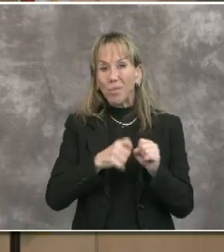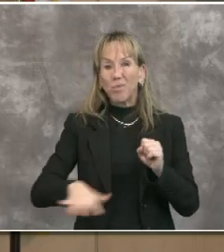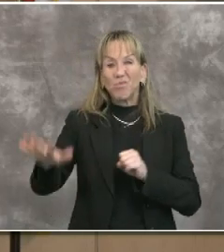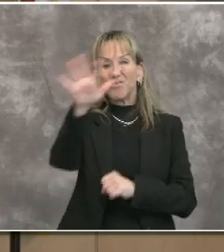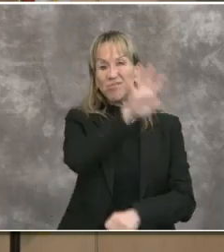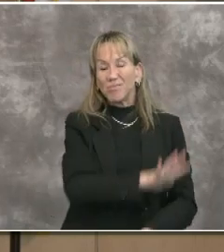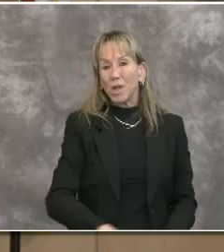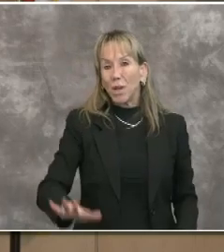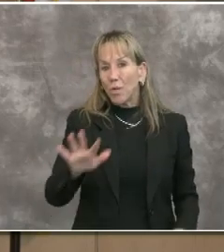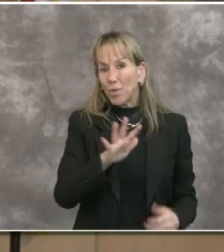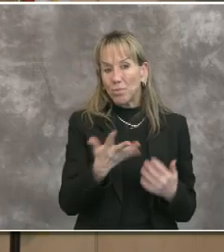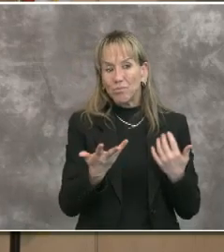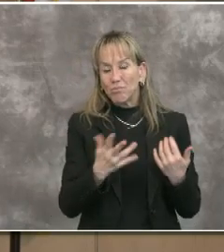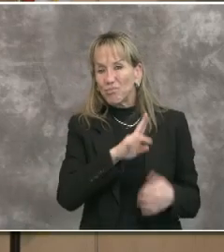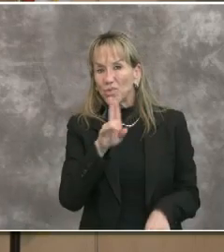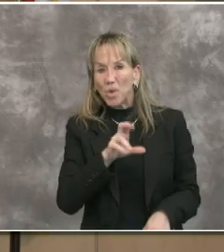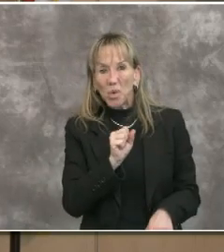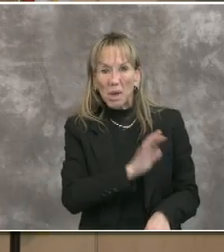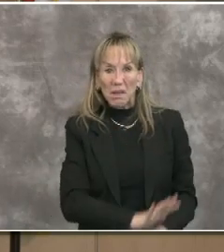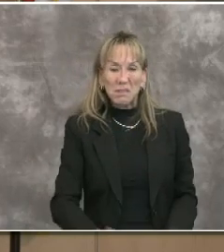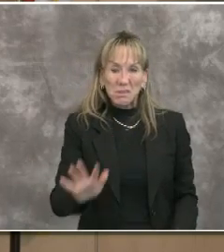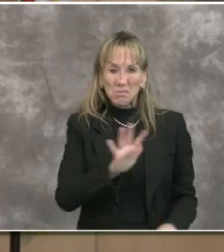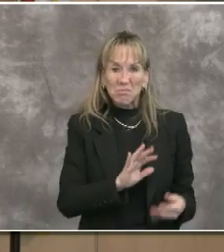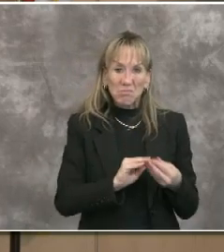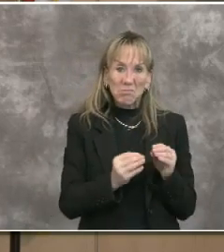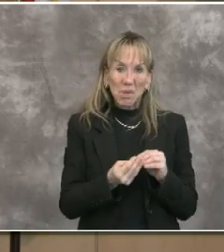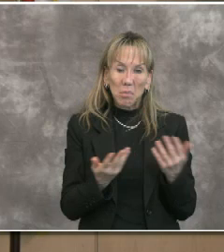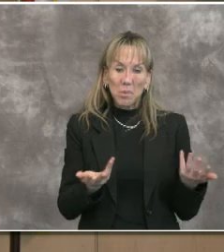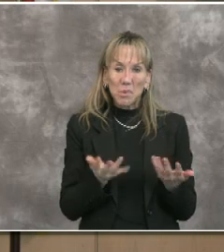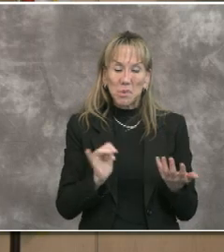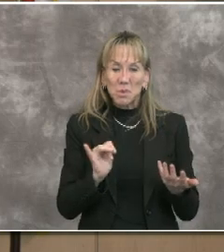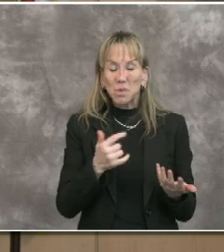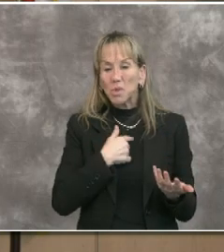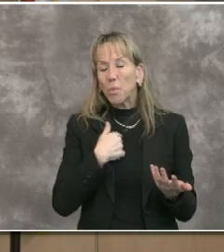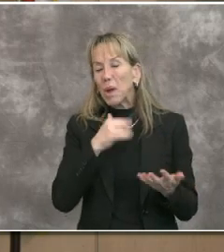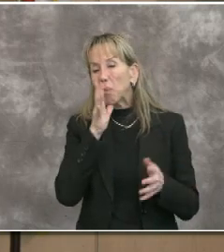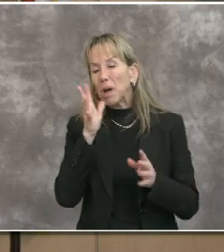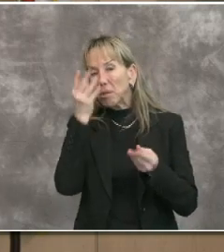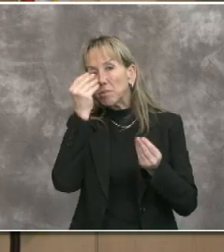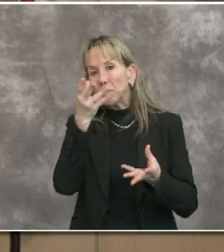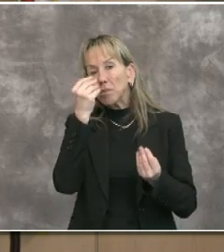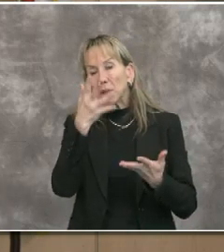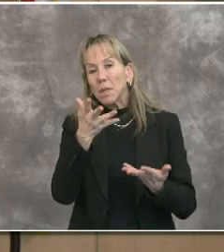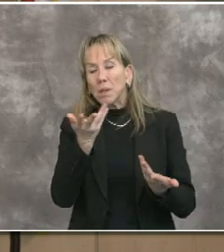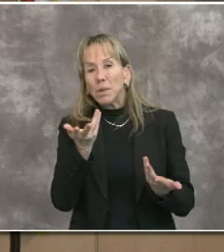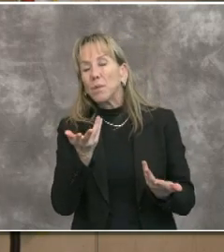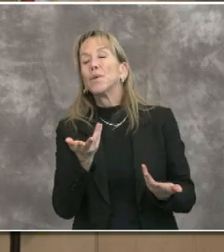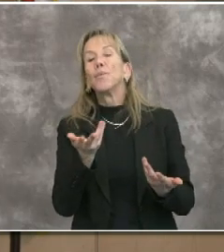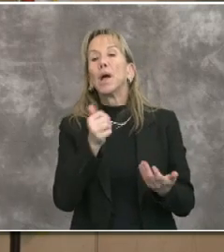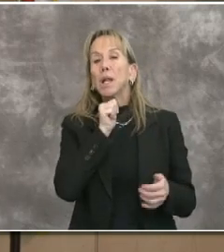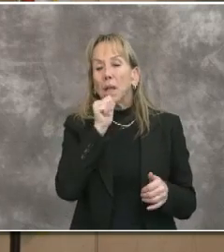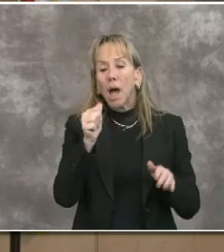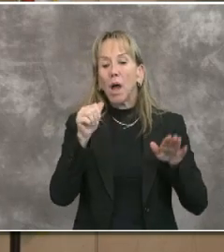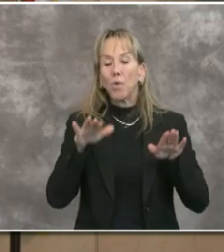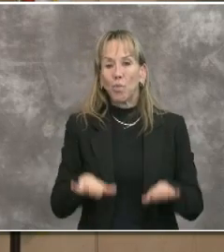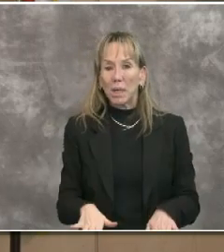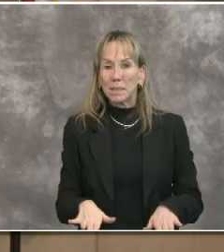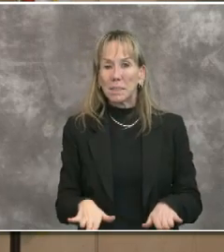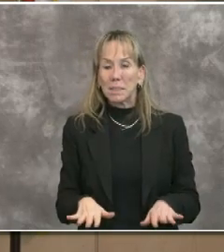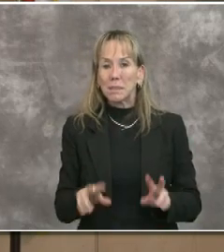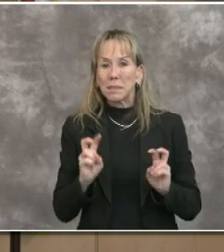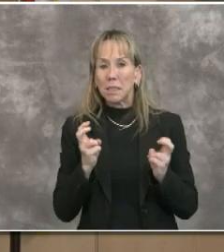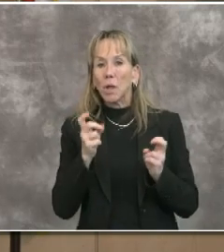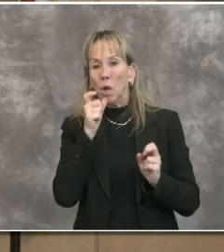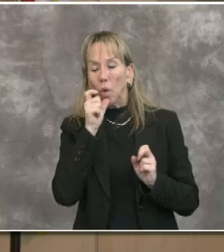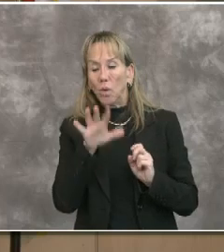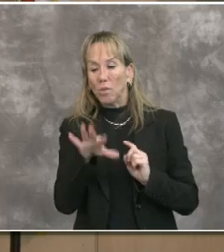over the country. So we will provide an update on the number of non-residents who have been